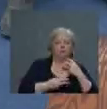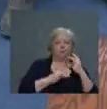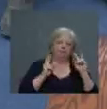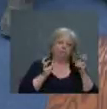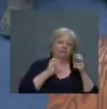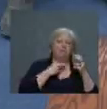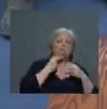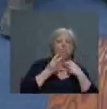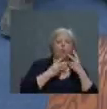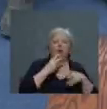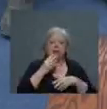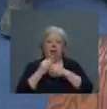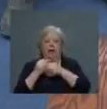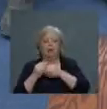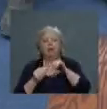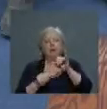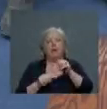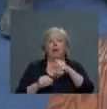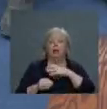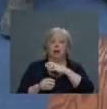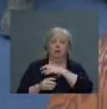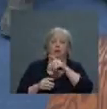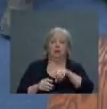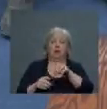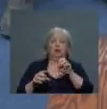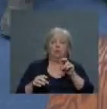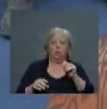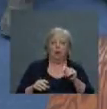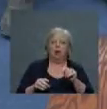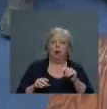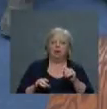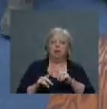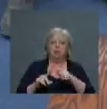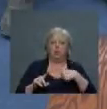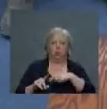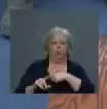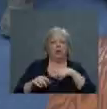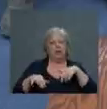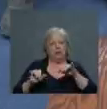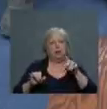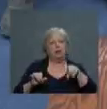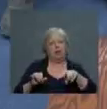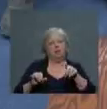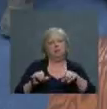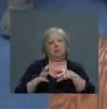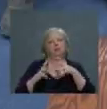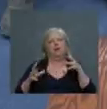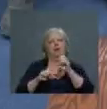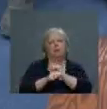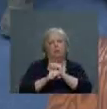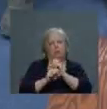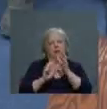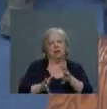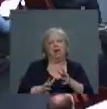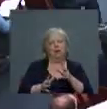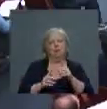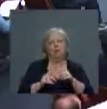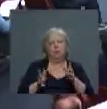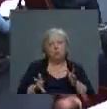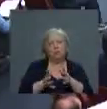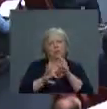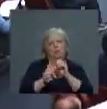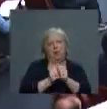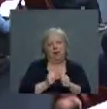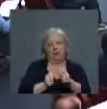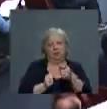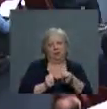needs to be done, Congress needs to act, and we've still got our work cut out for us and gain it passed. Thank you,